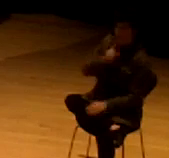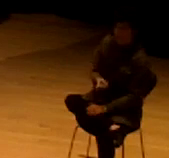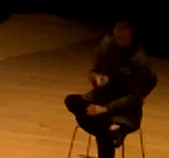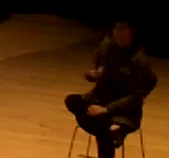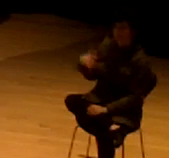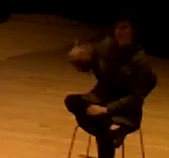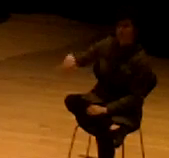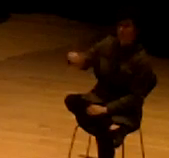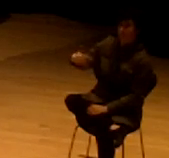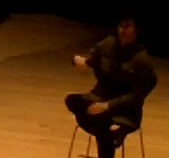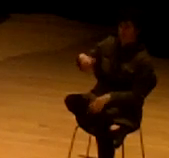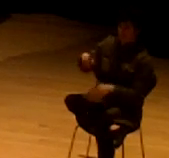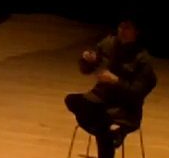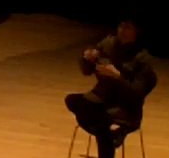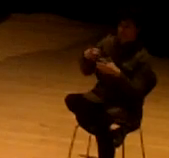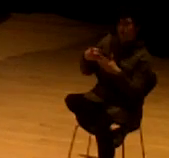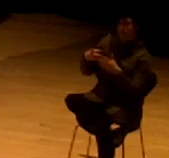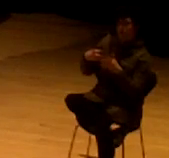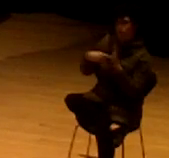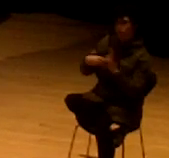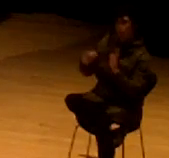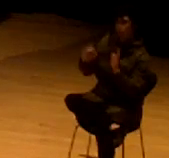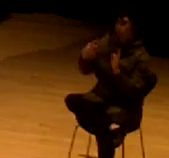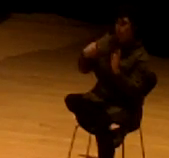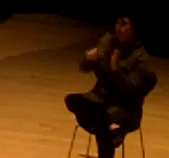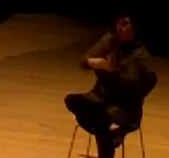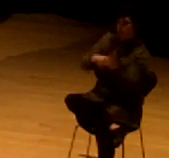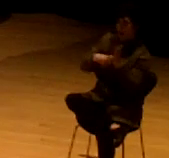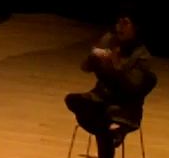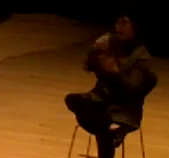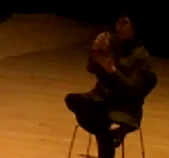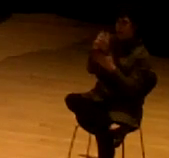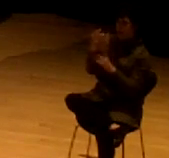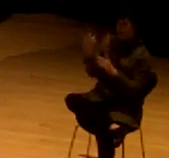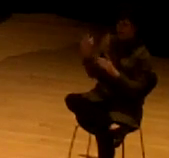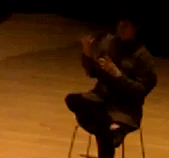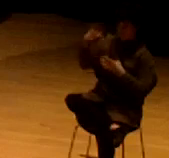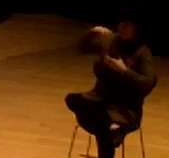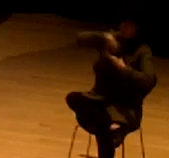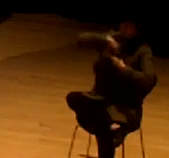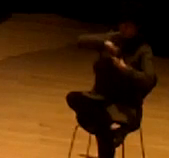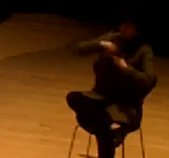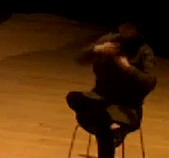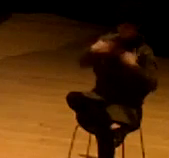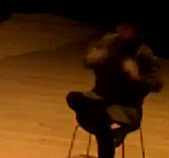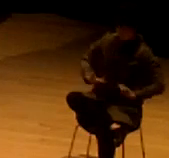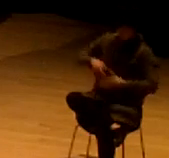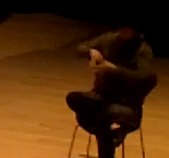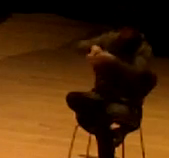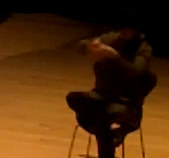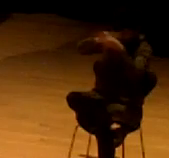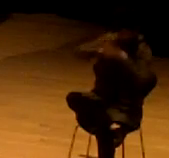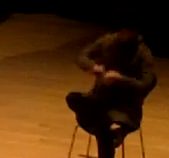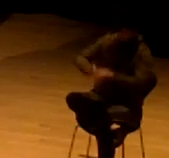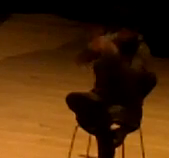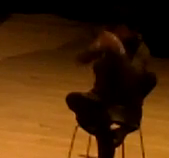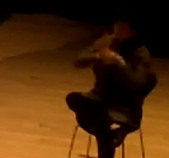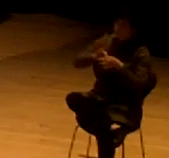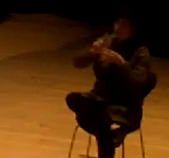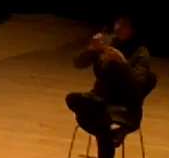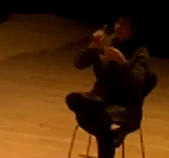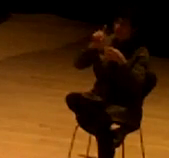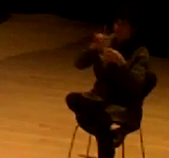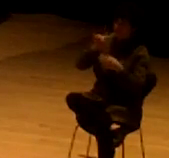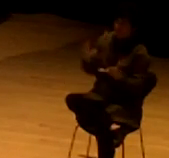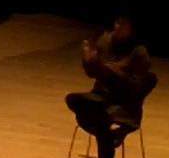to do dance work, and I'm curious to know as the project or even projects have evolved from